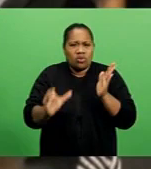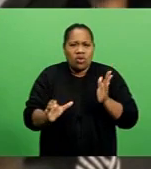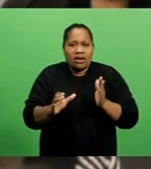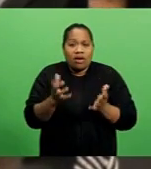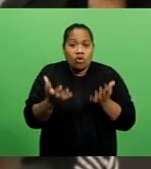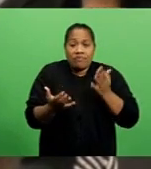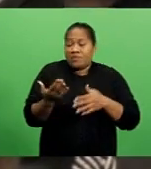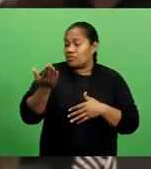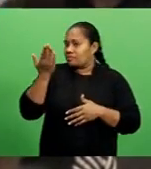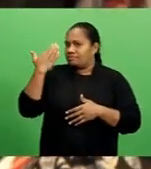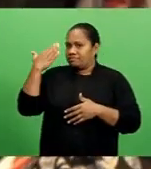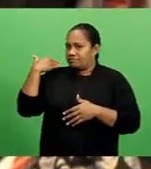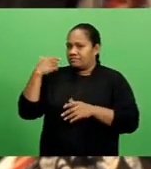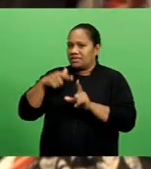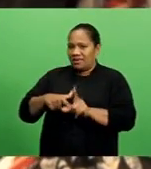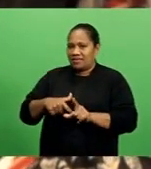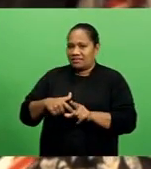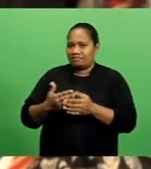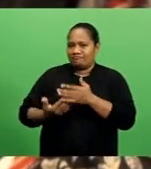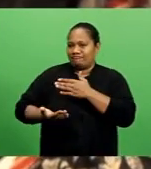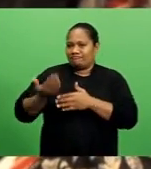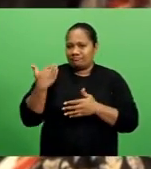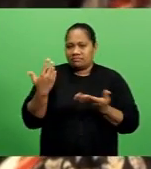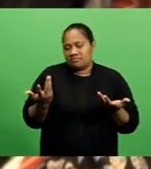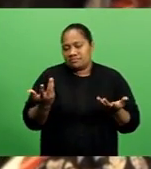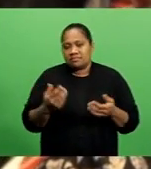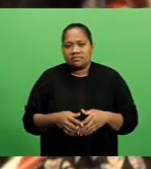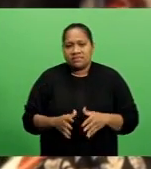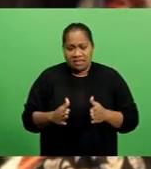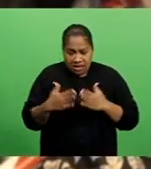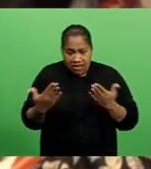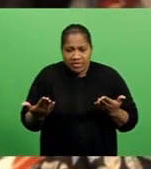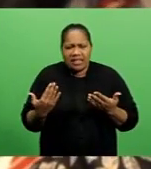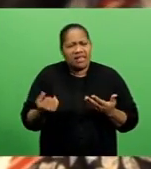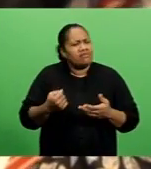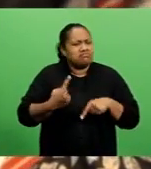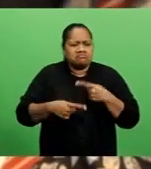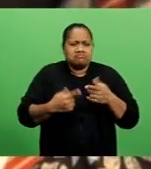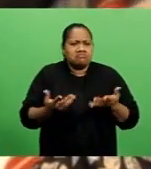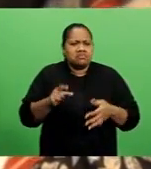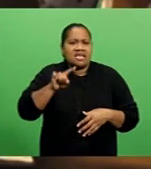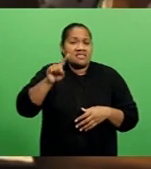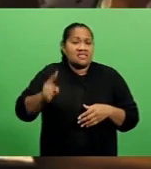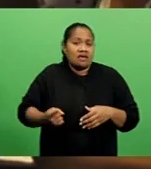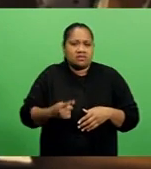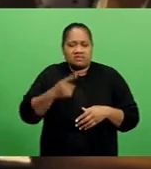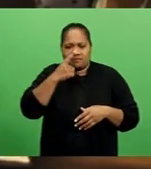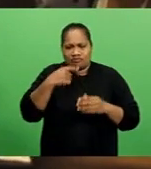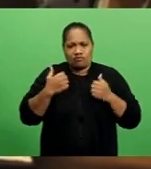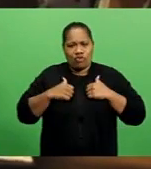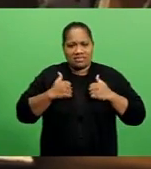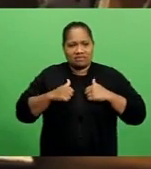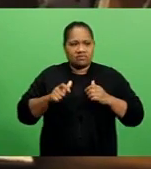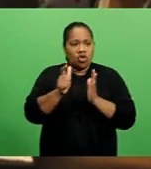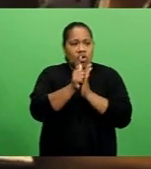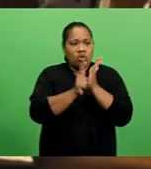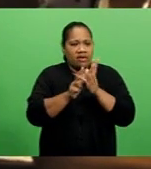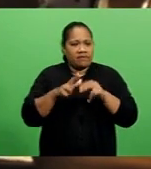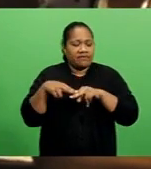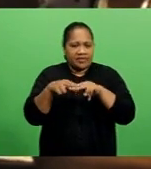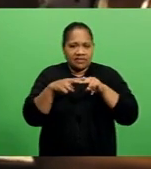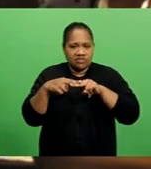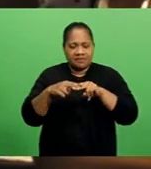ago. There are currently about 1,000 valid practicing lawyers in Fiji. If I could have the slide